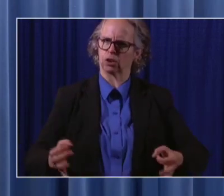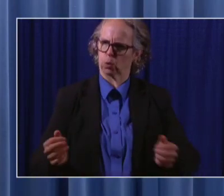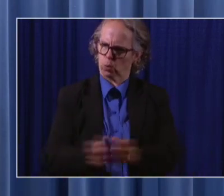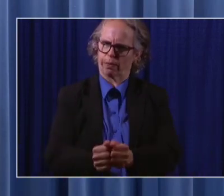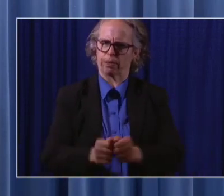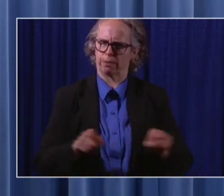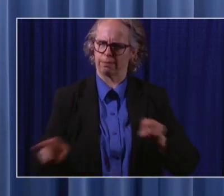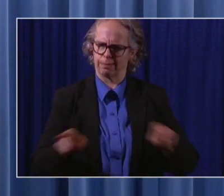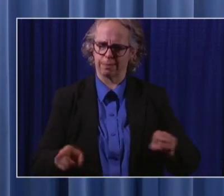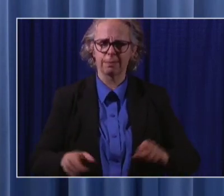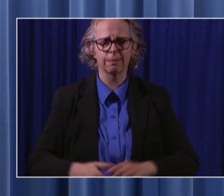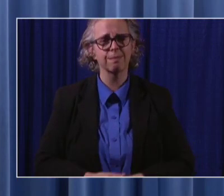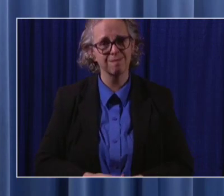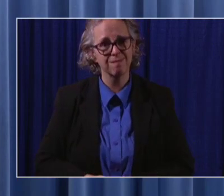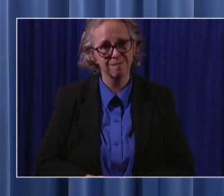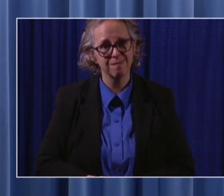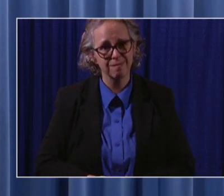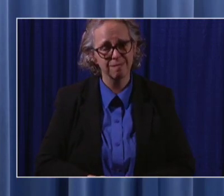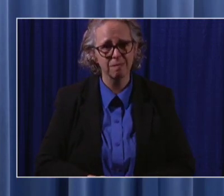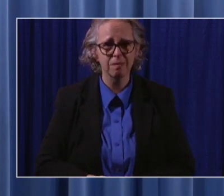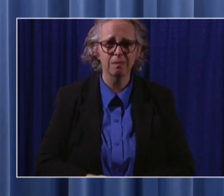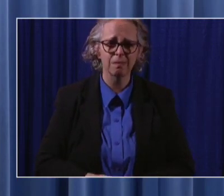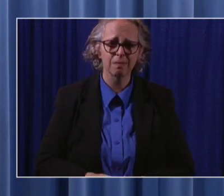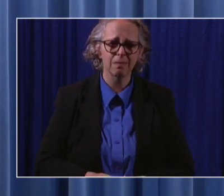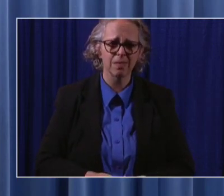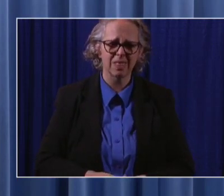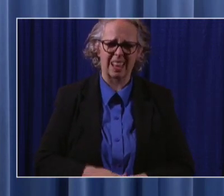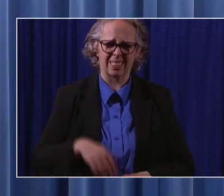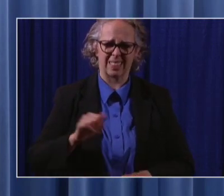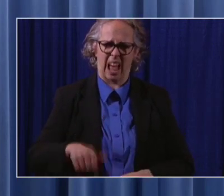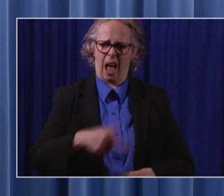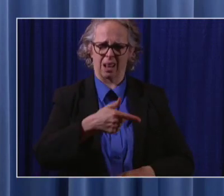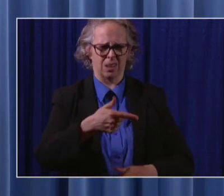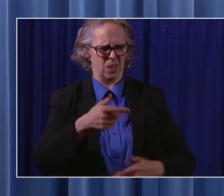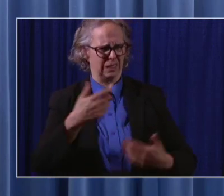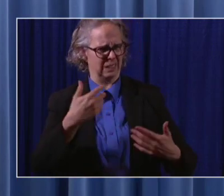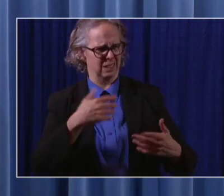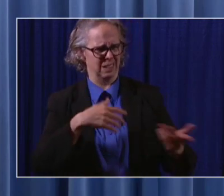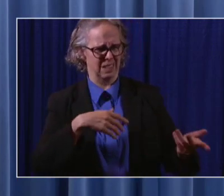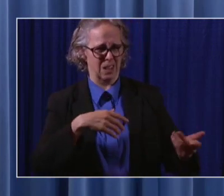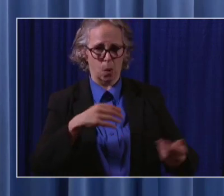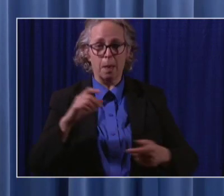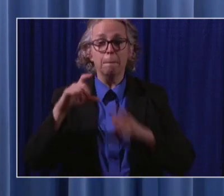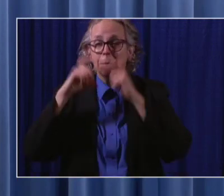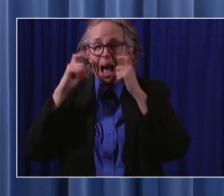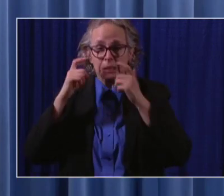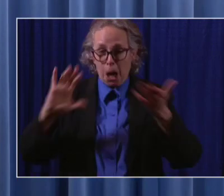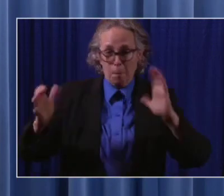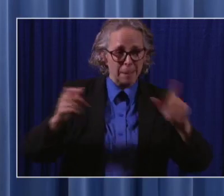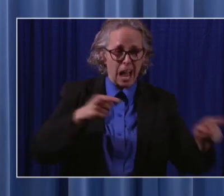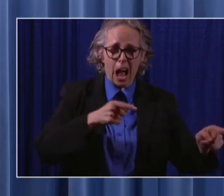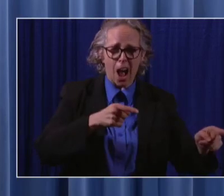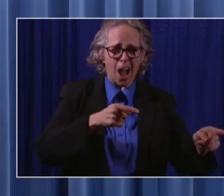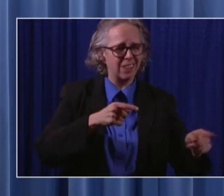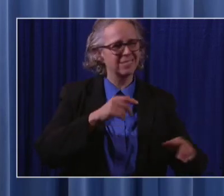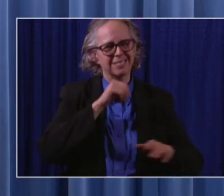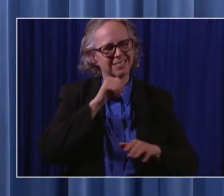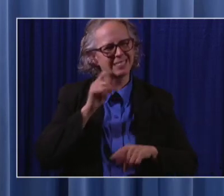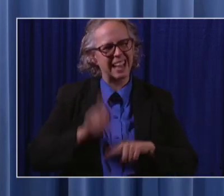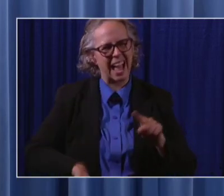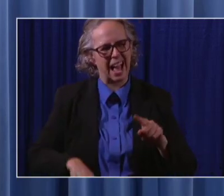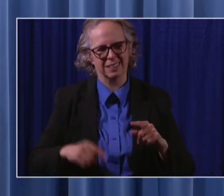There's no comparison, in my opinion, between masks, where there is